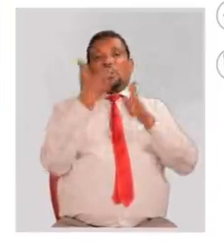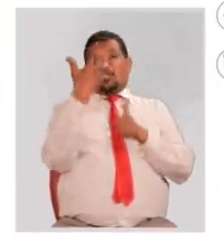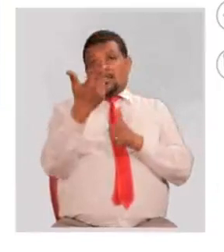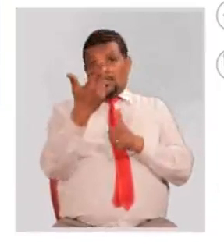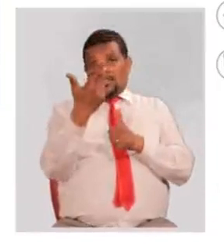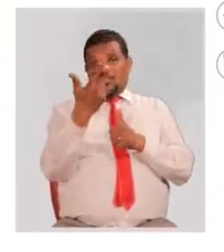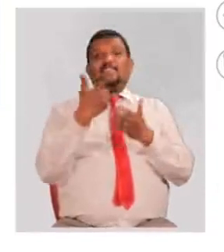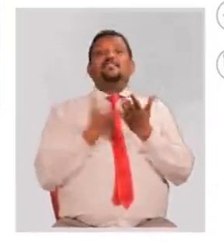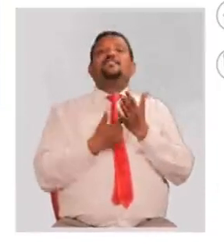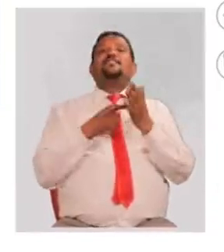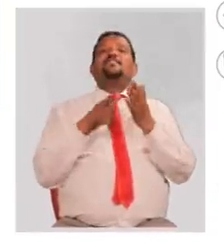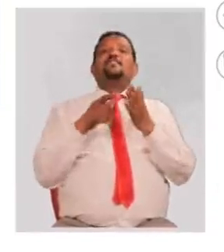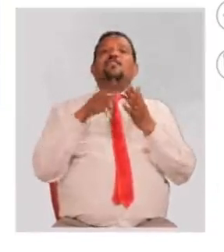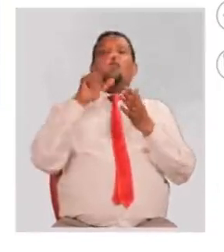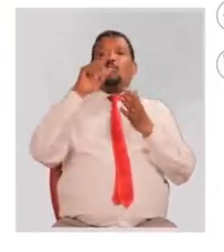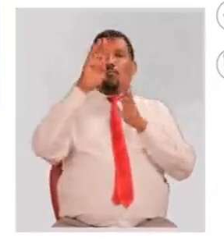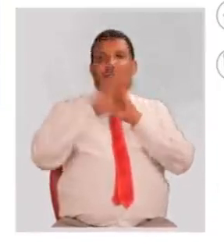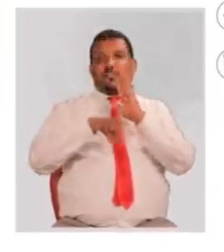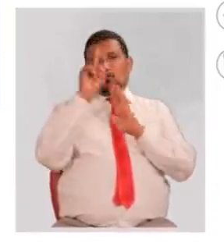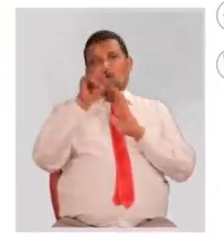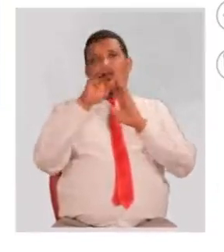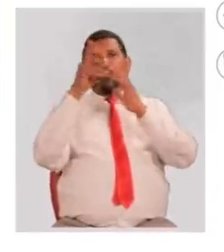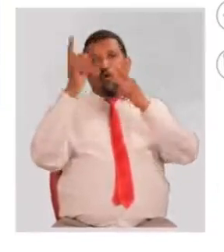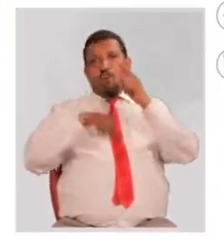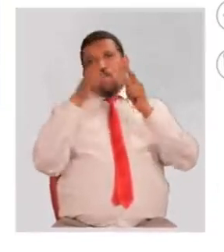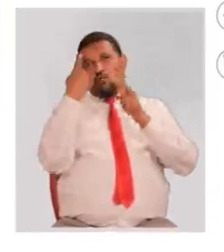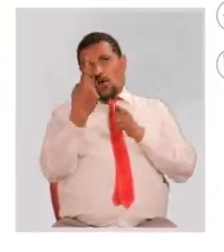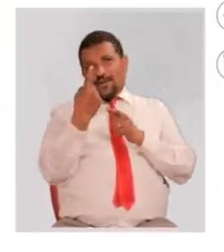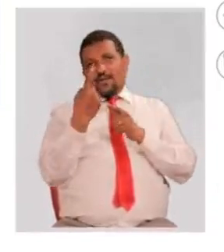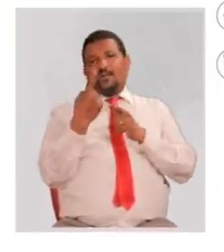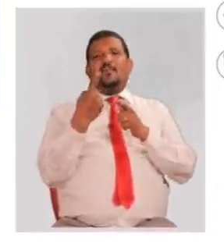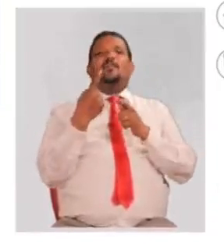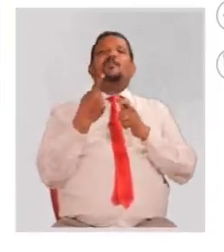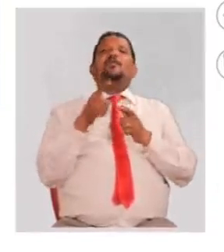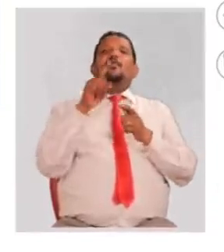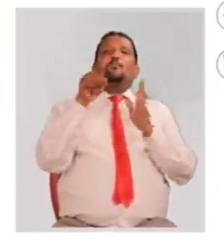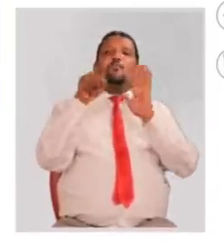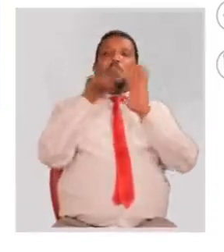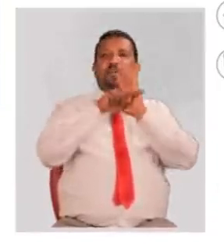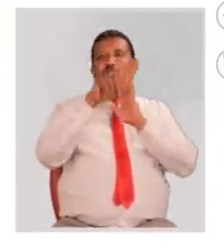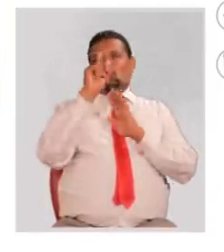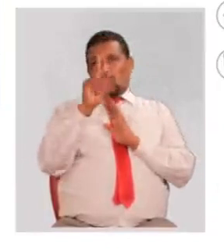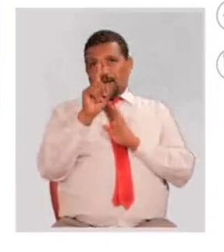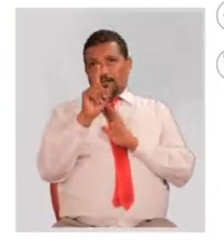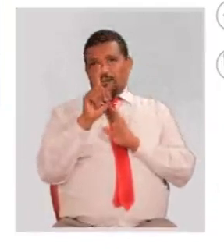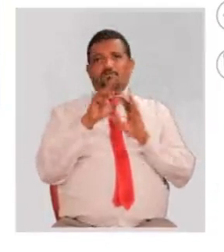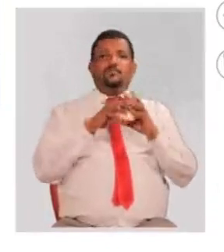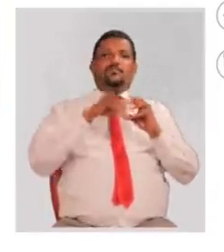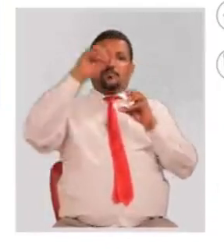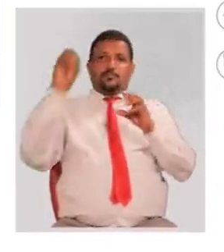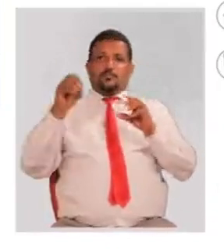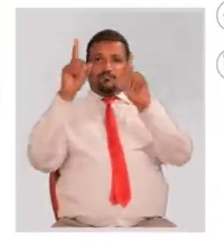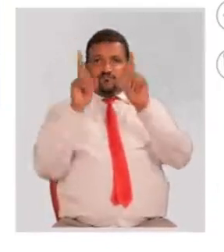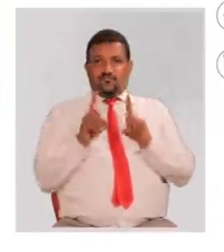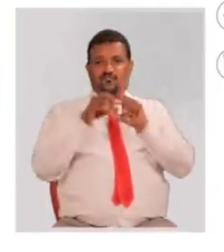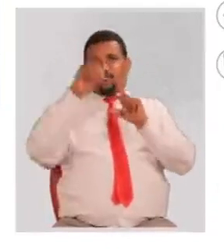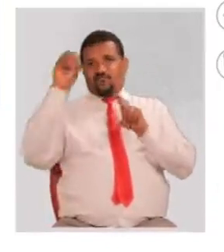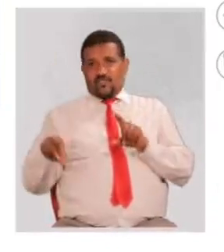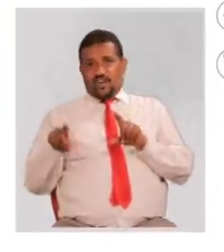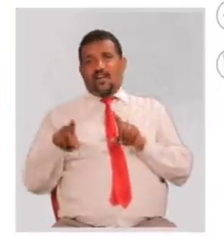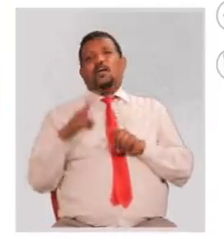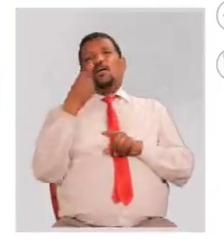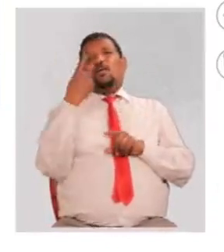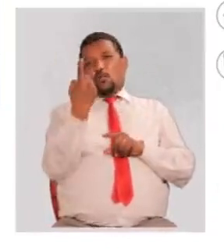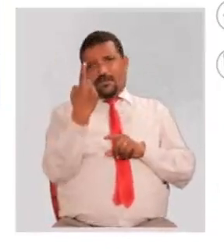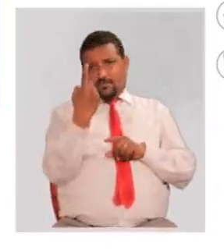then this is minus 1 over 1, and we left with minus 1. When we put it out of absolute value, we